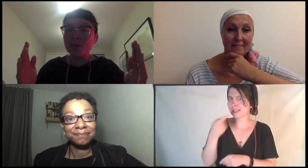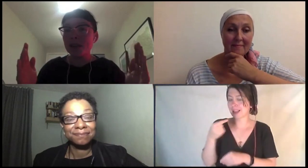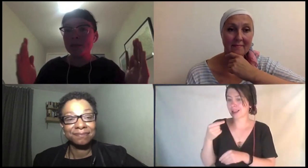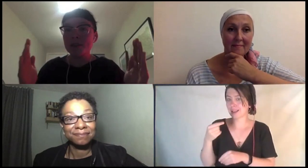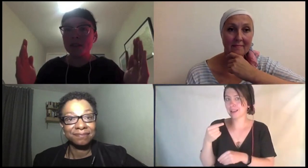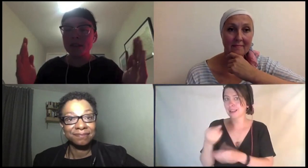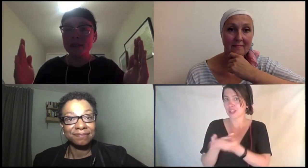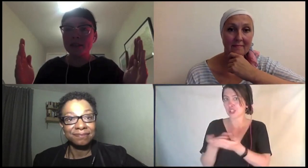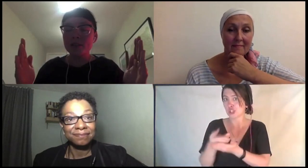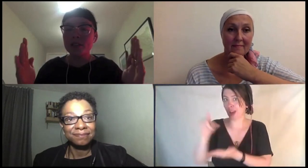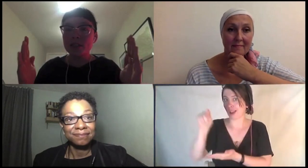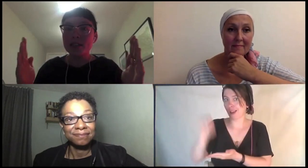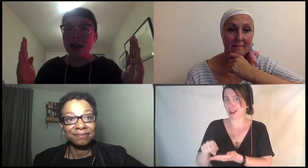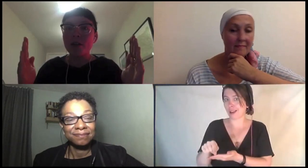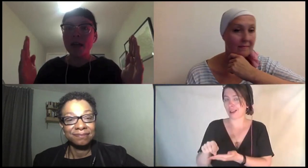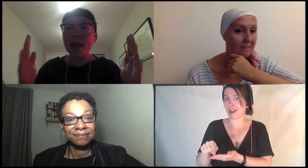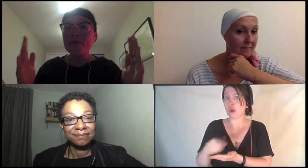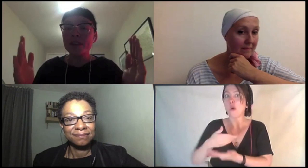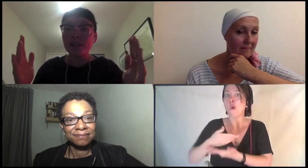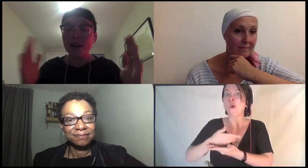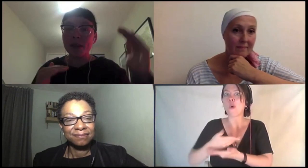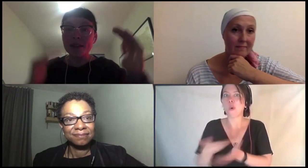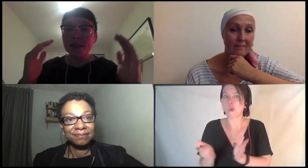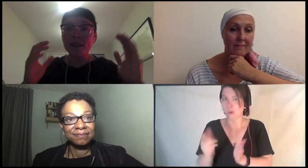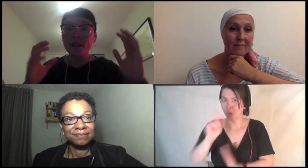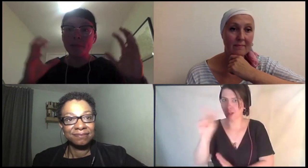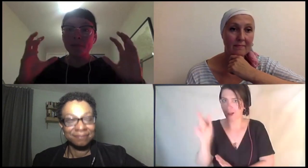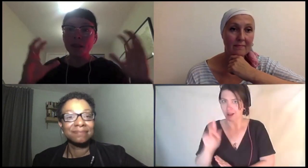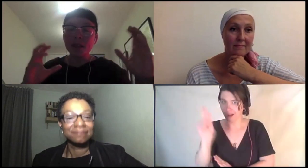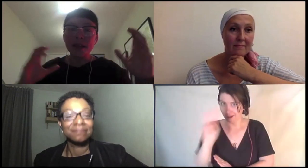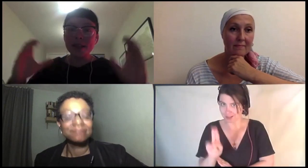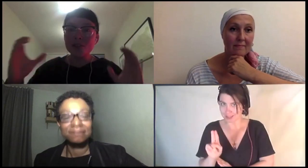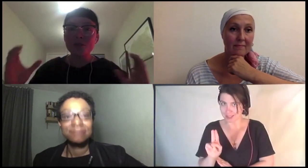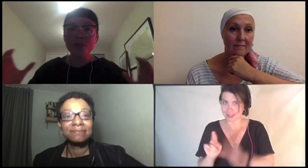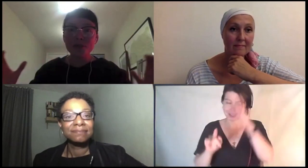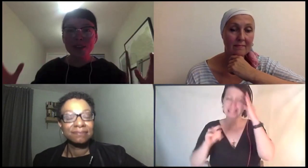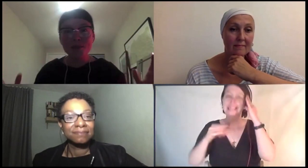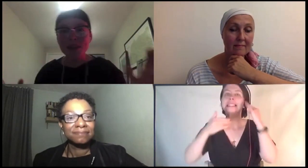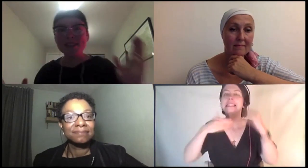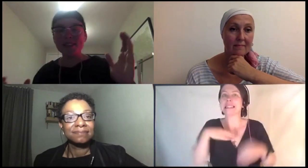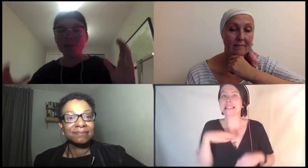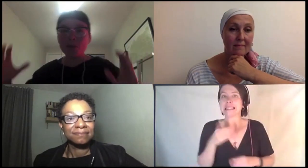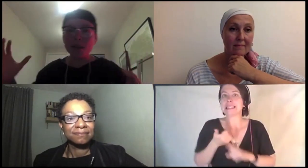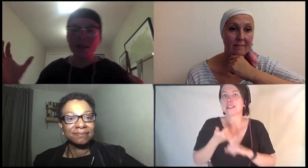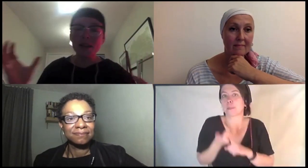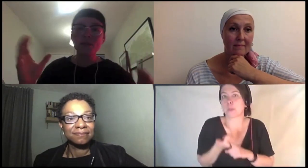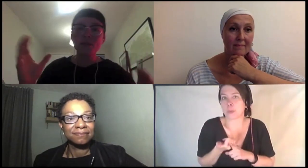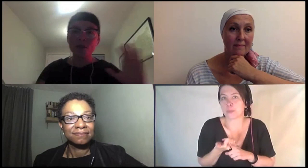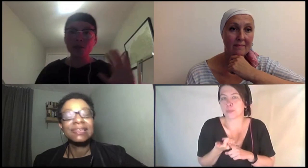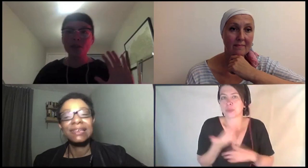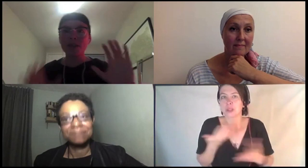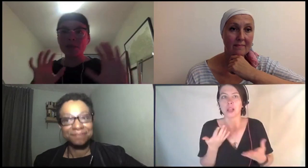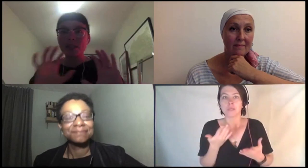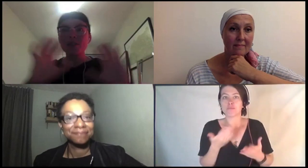what's really special in Nana's situation is how evident that makes it, like in terms of domestic support, life